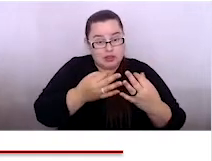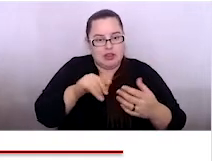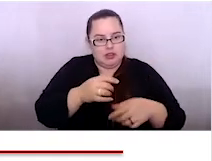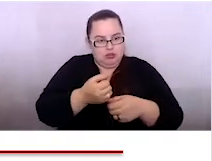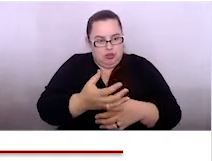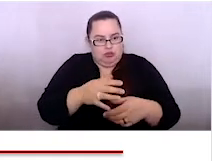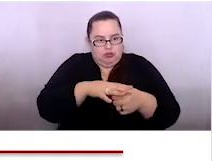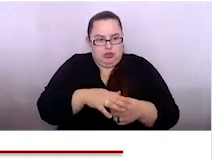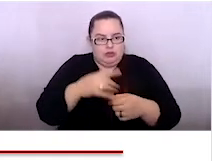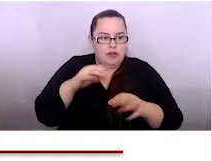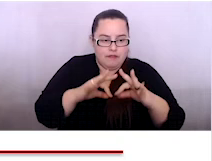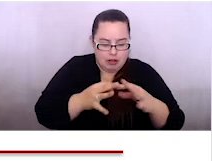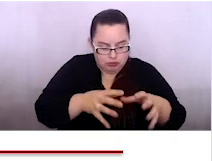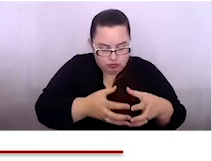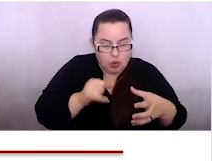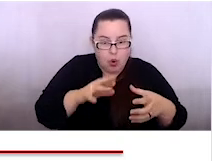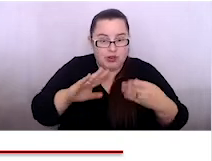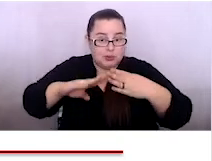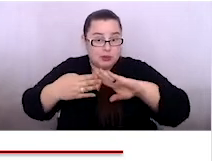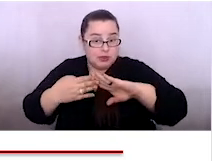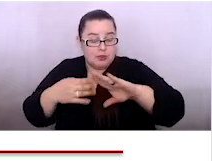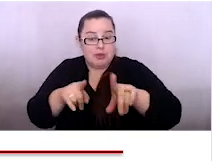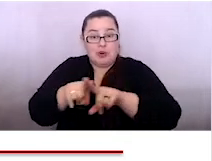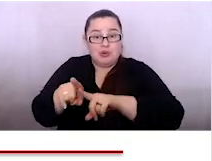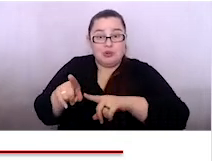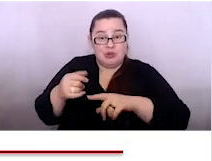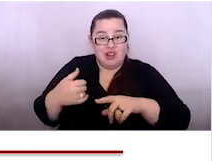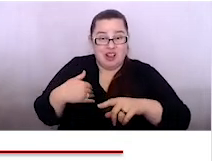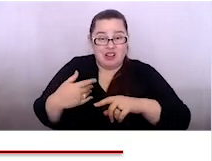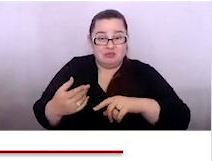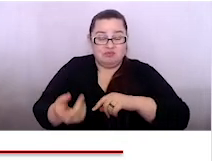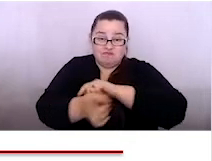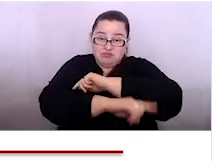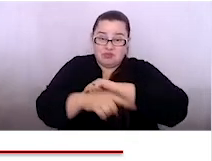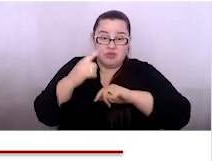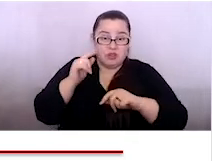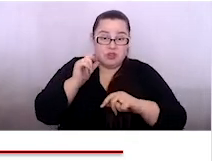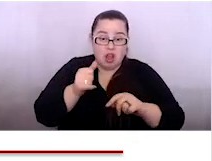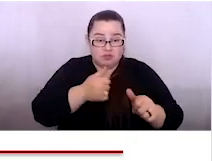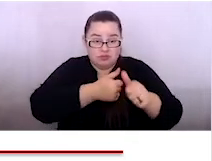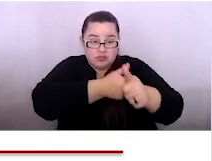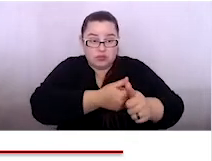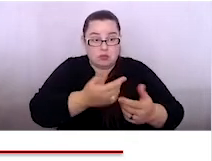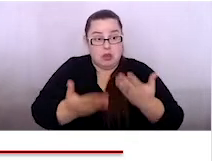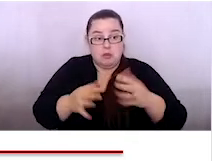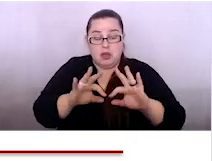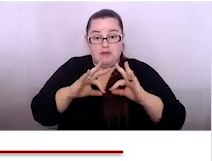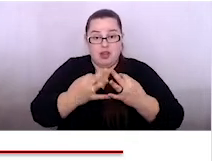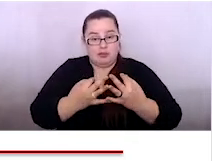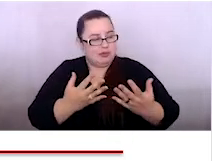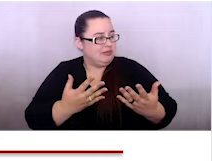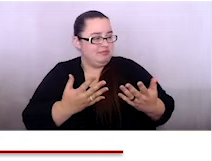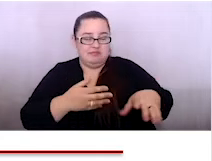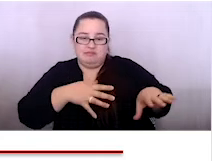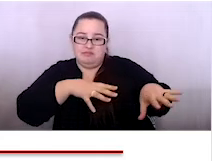community. And then there are consequences for not obeying, and family members may leave the family unit because of not